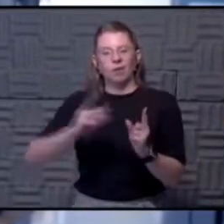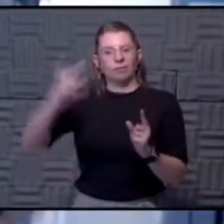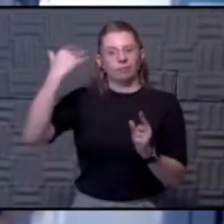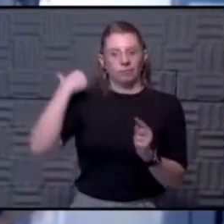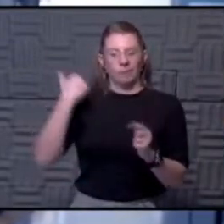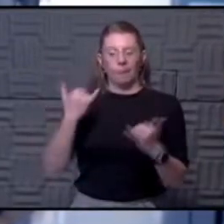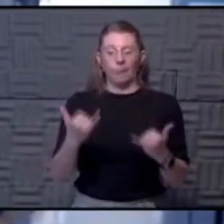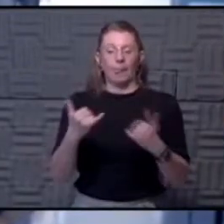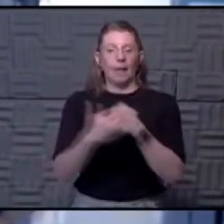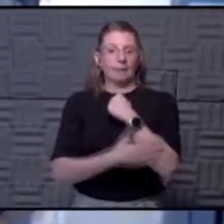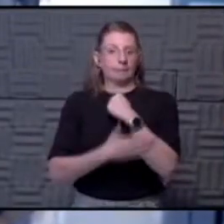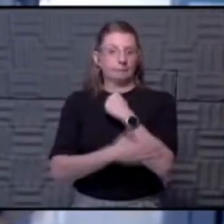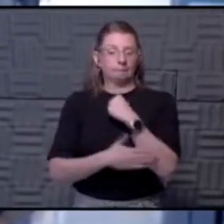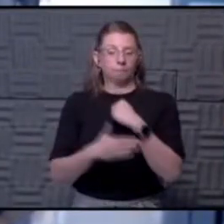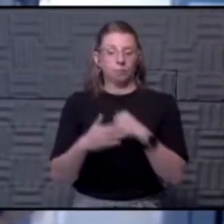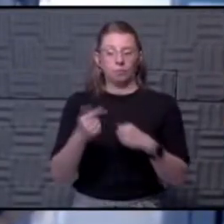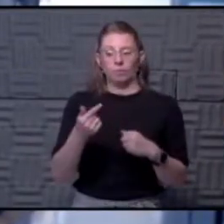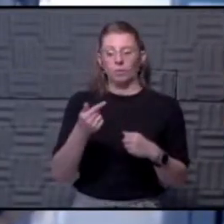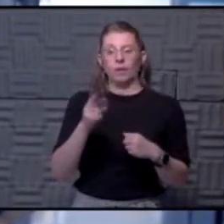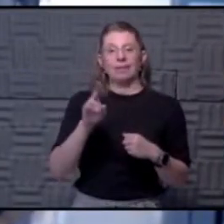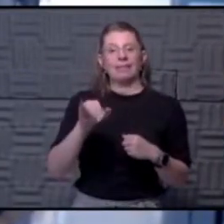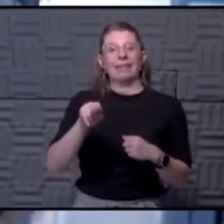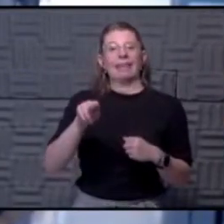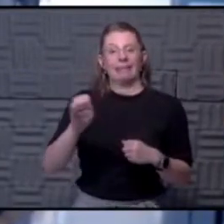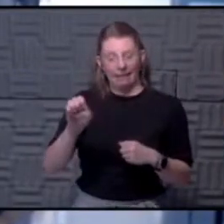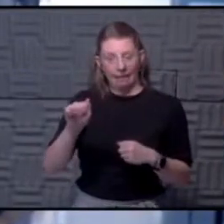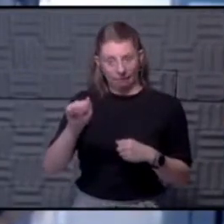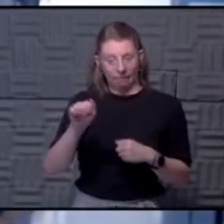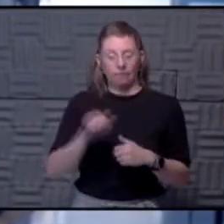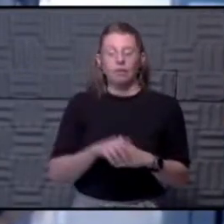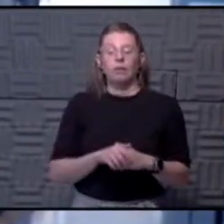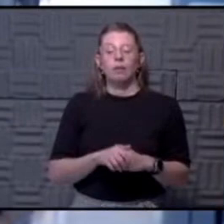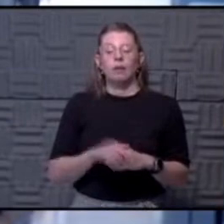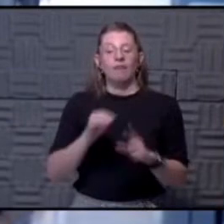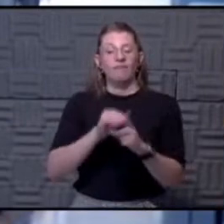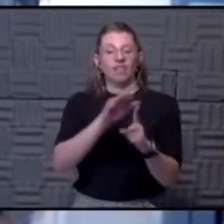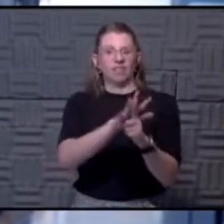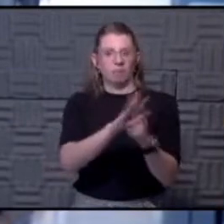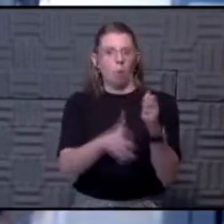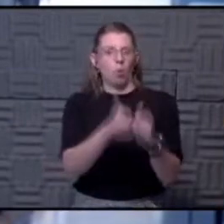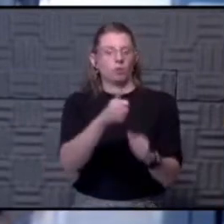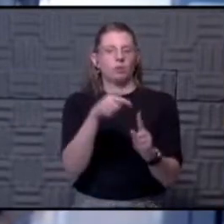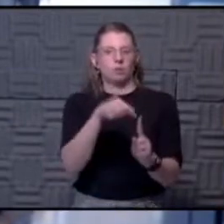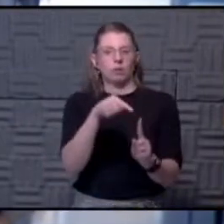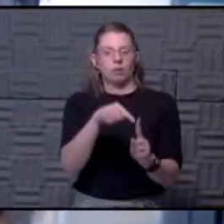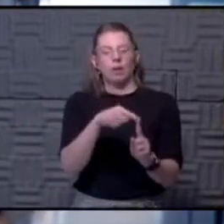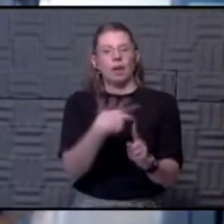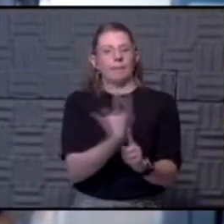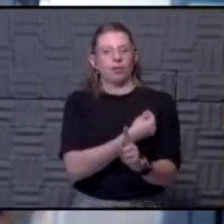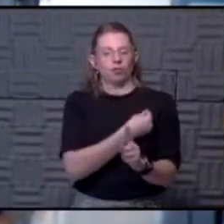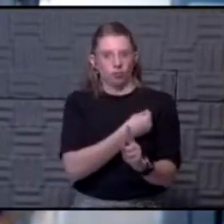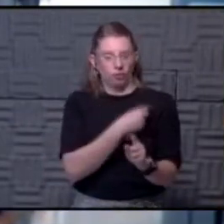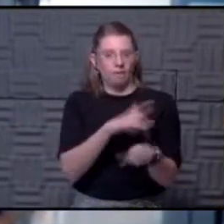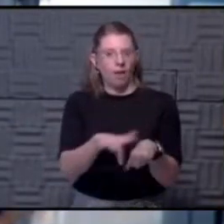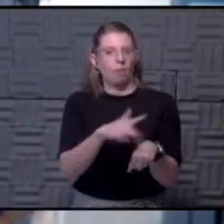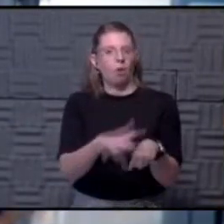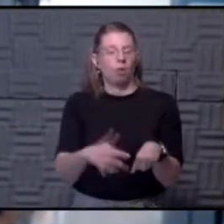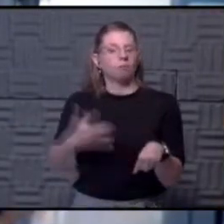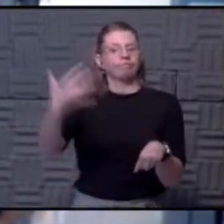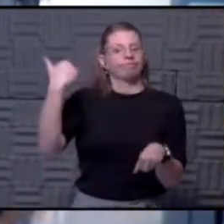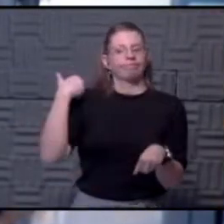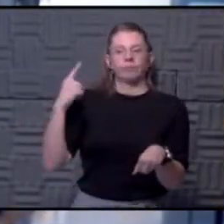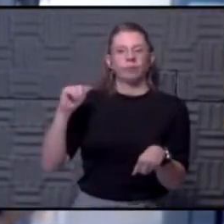the countries that are mostly Guinea that is affected, there's immunizations available that were not